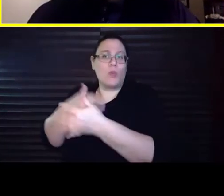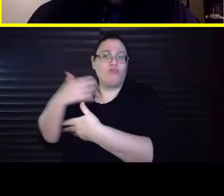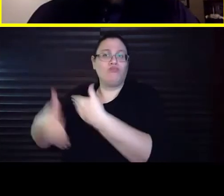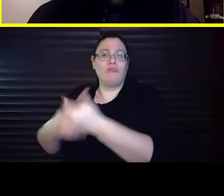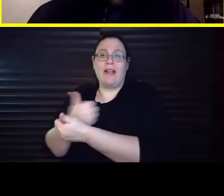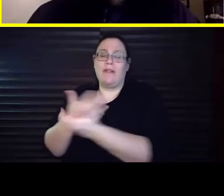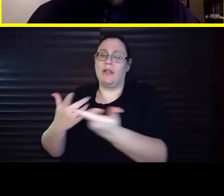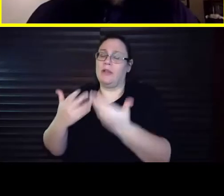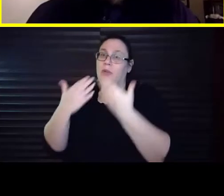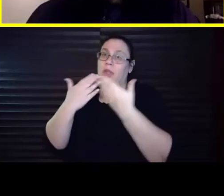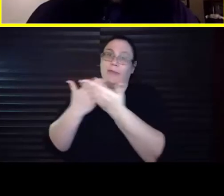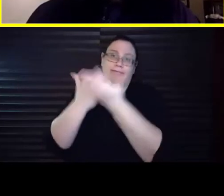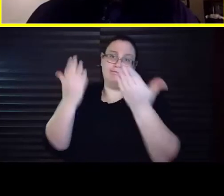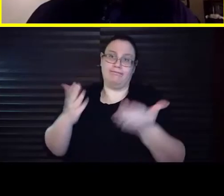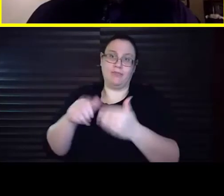Thank you all.